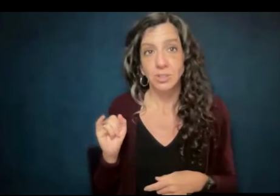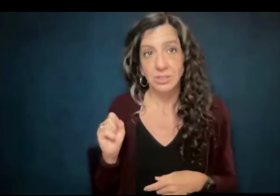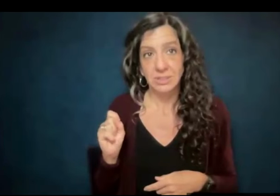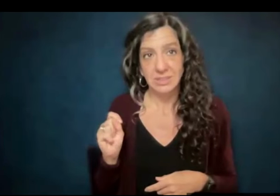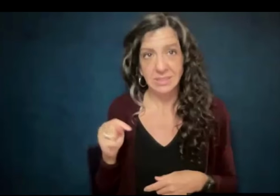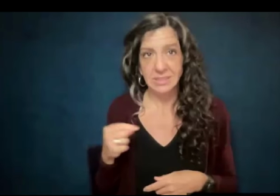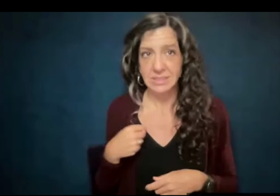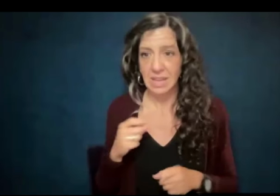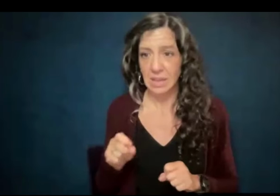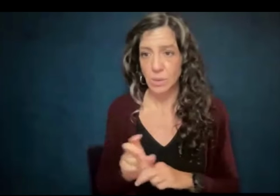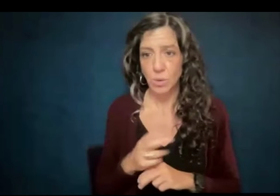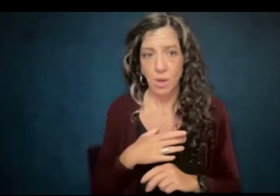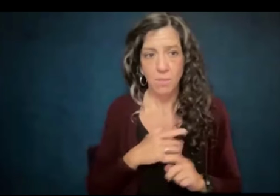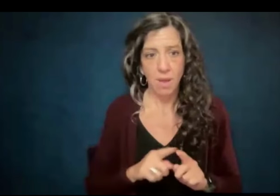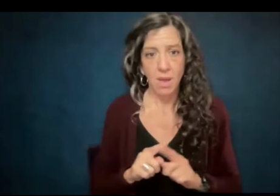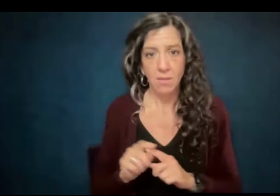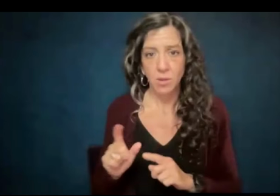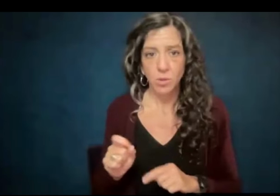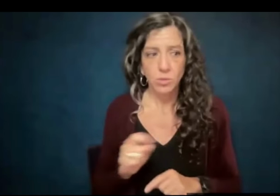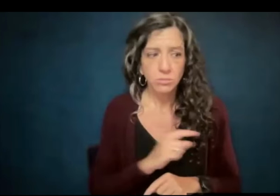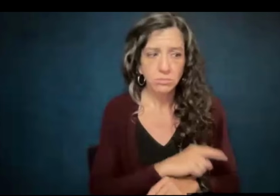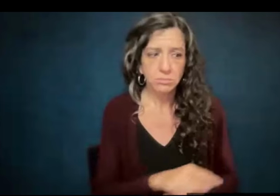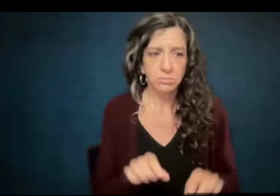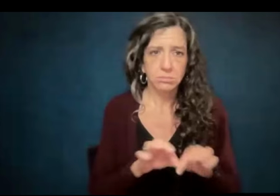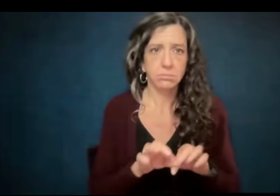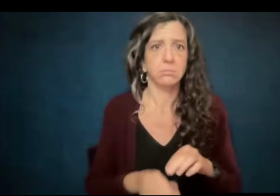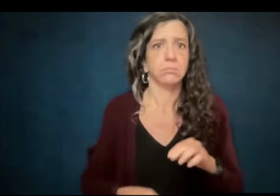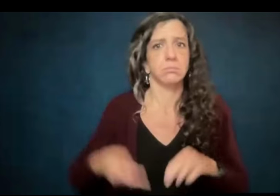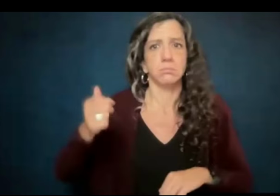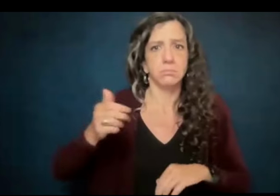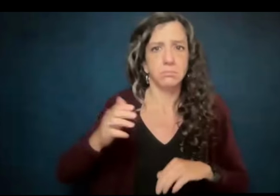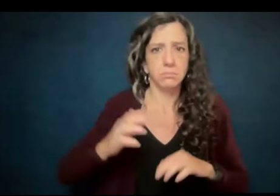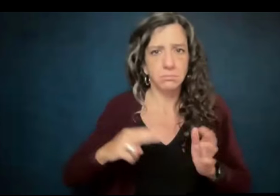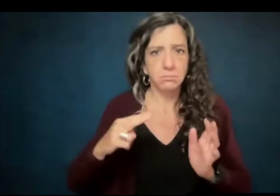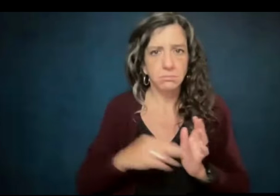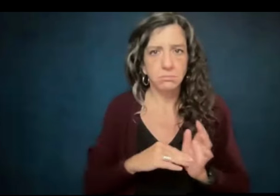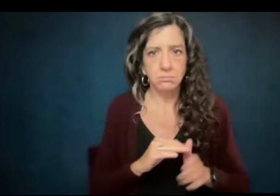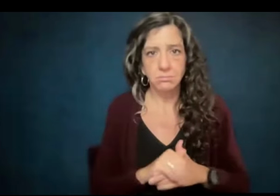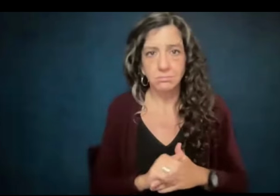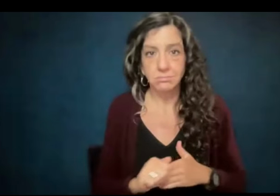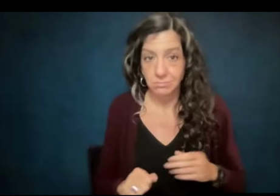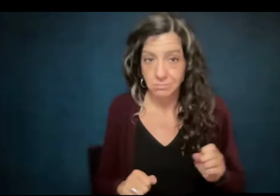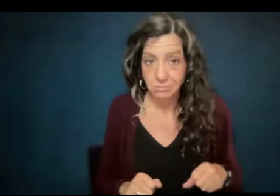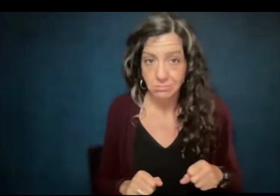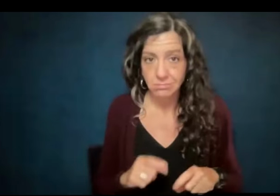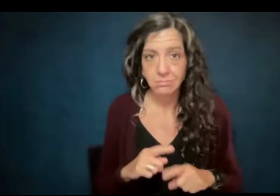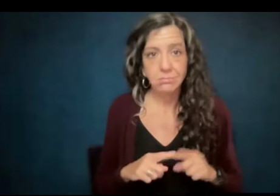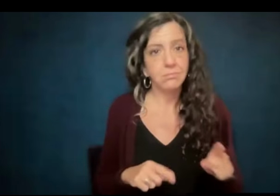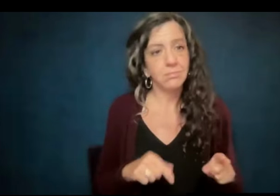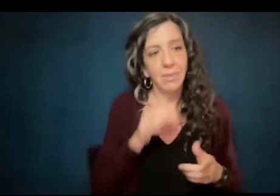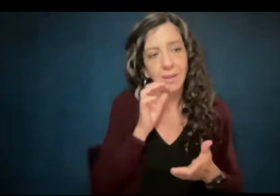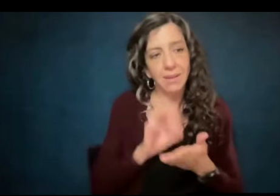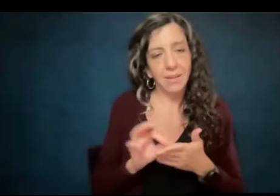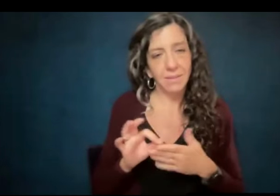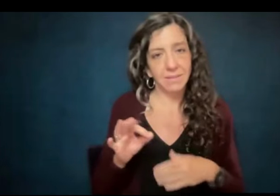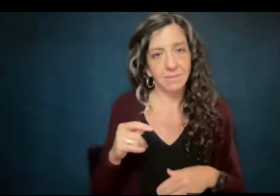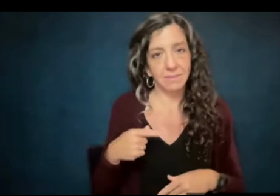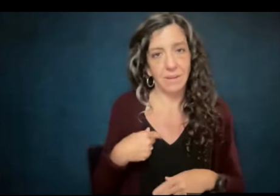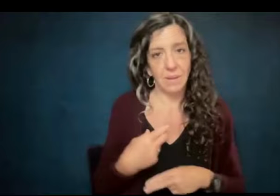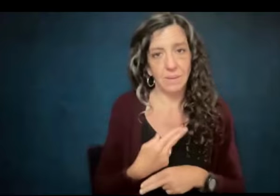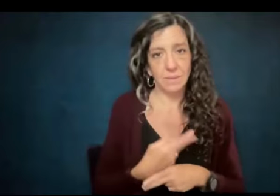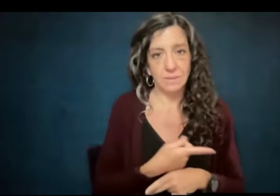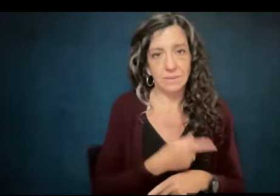are probably worth a lot of money, more than $2,000, definitely. but they wouldn't count if I was using those tools